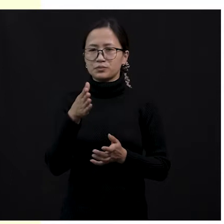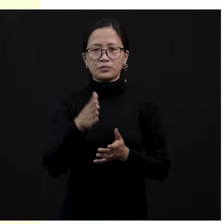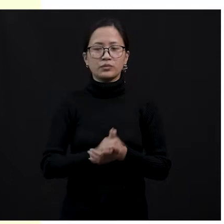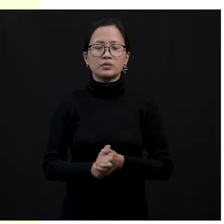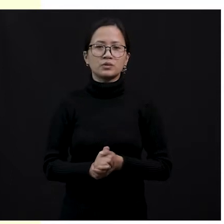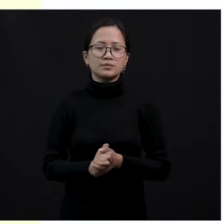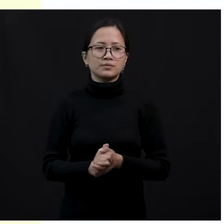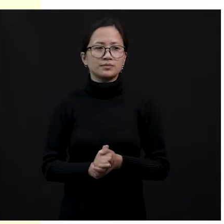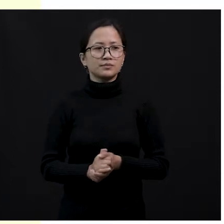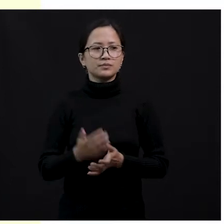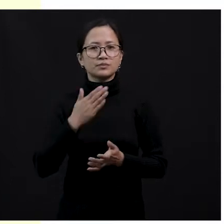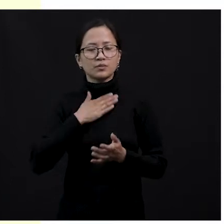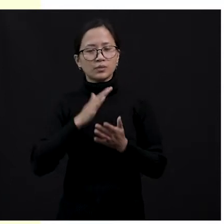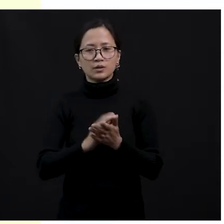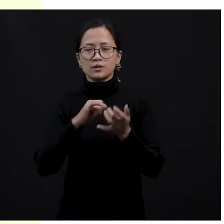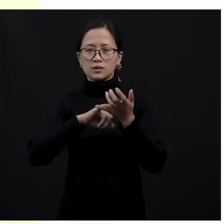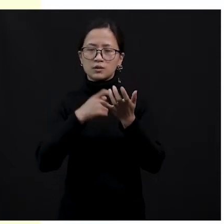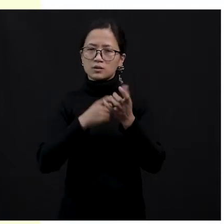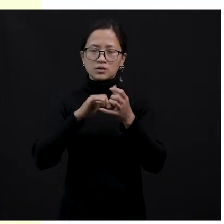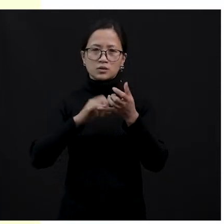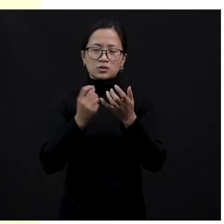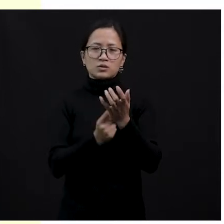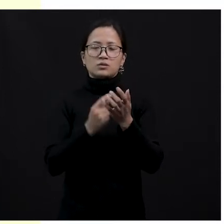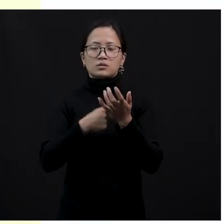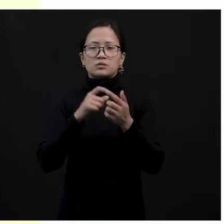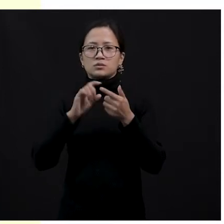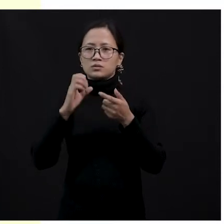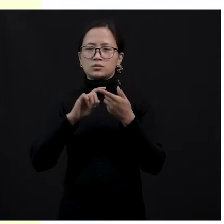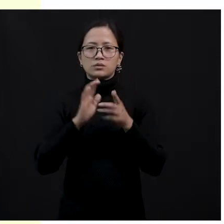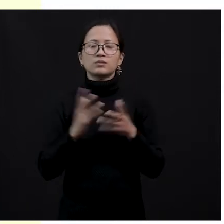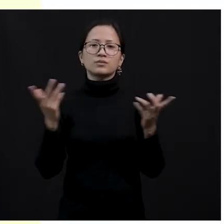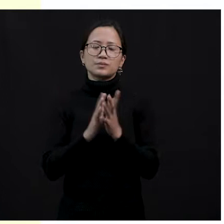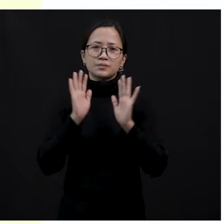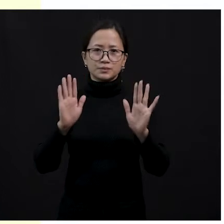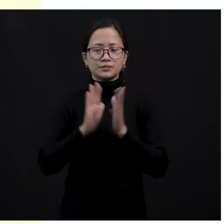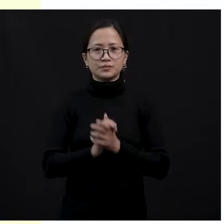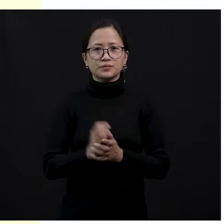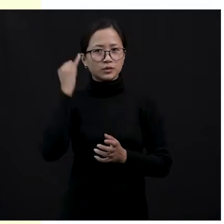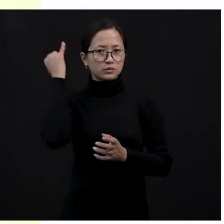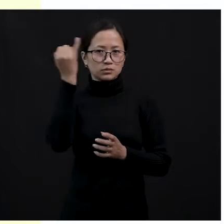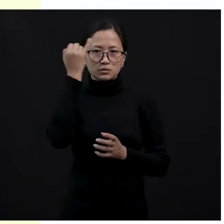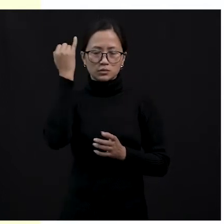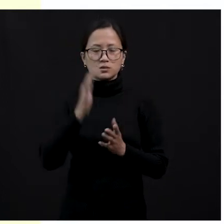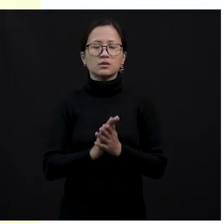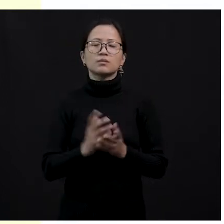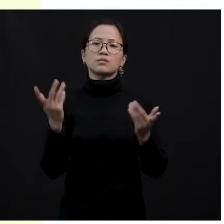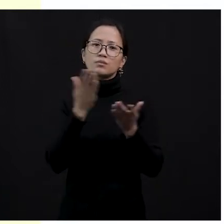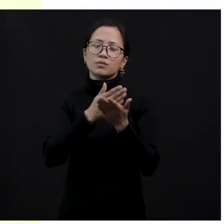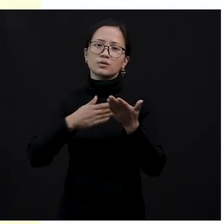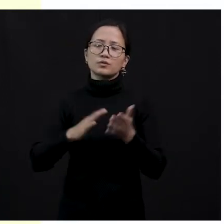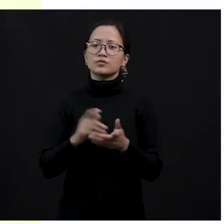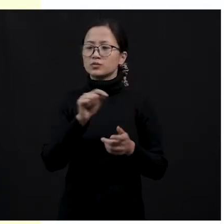so my resources are limited. What I have is imagination, a part of which